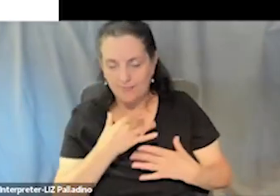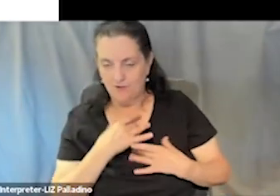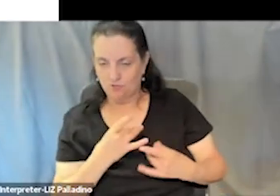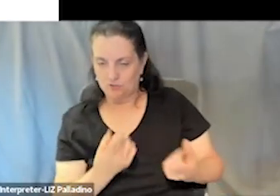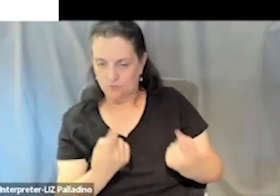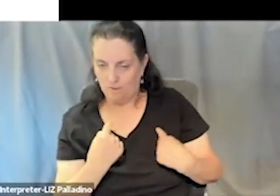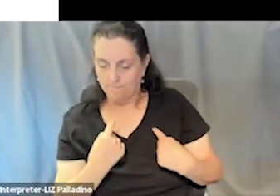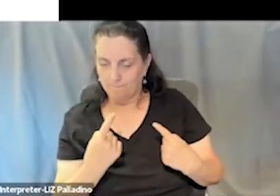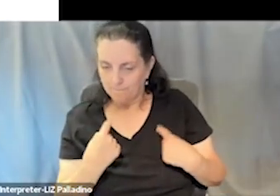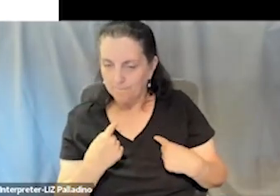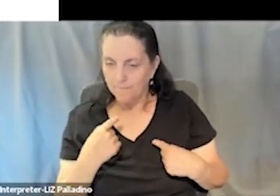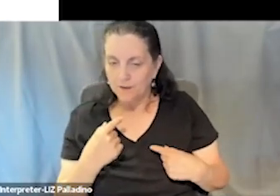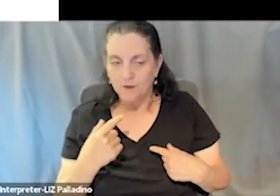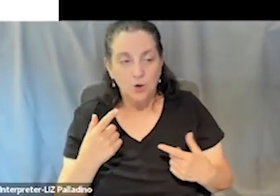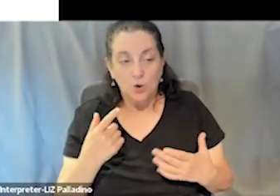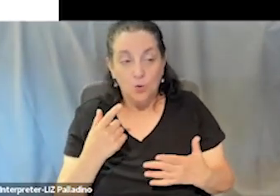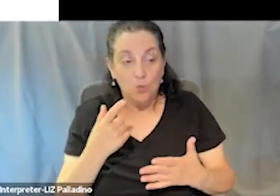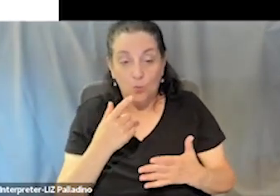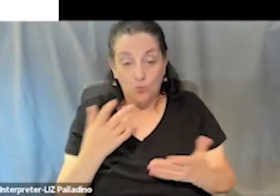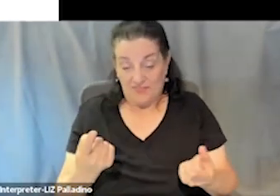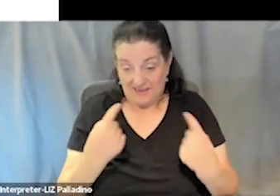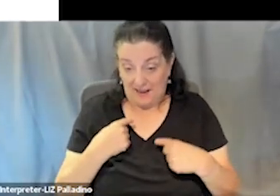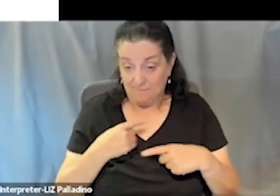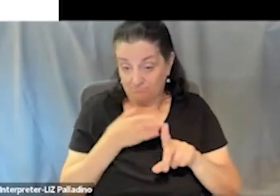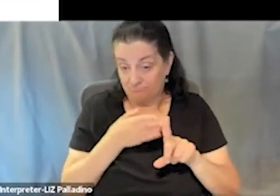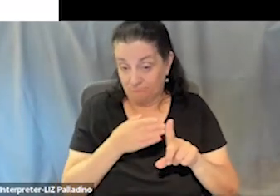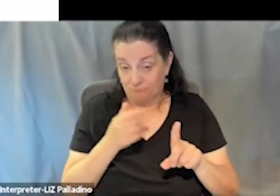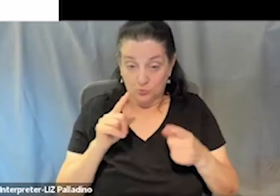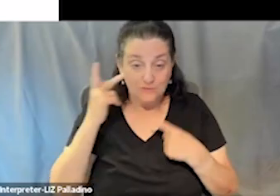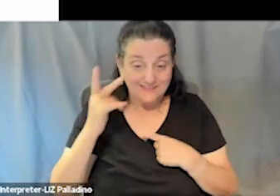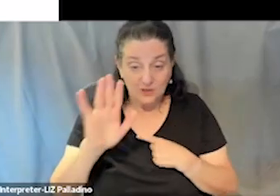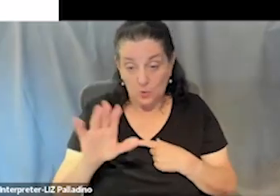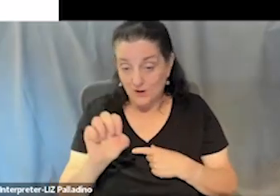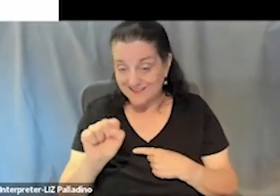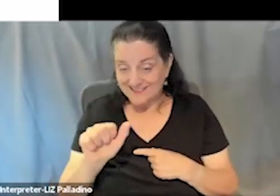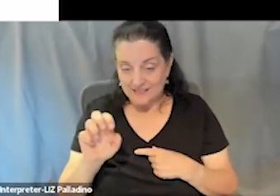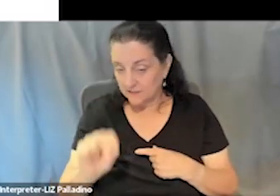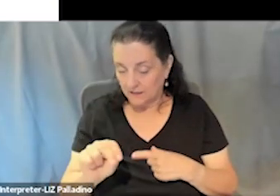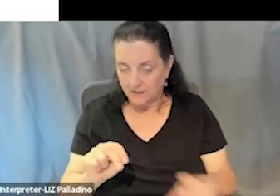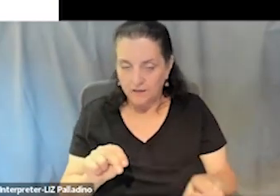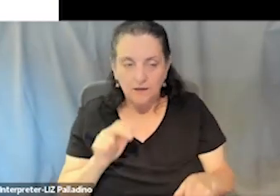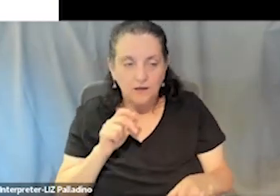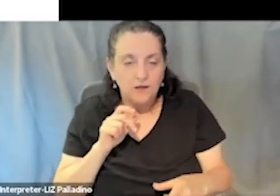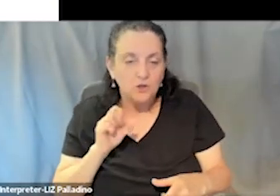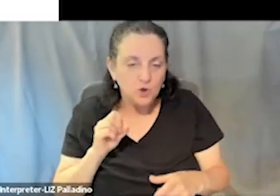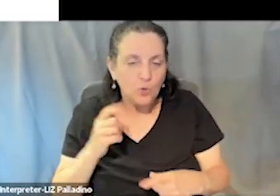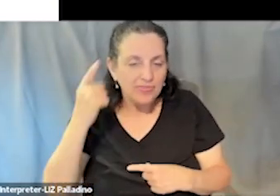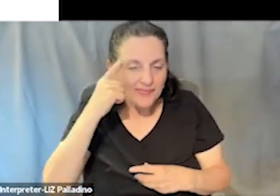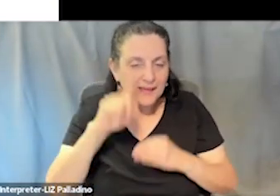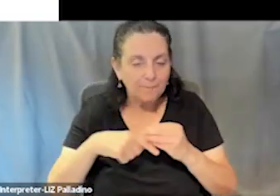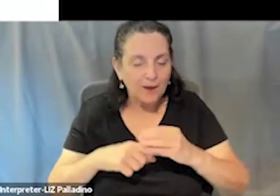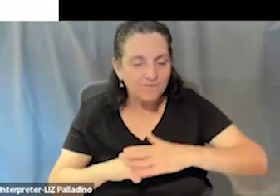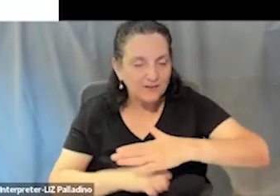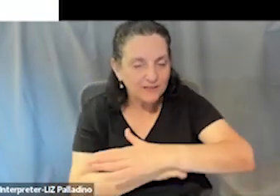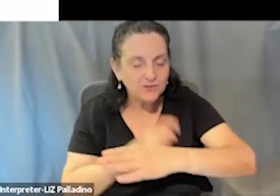that they've come to see your last season. So you're not just sort of going cold through the portal. So I think thinking about foundations is